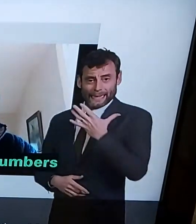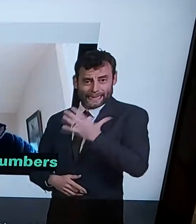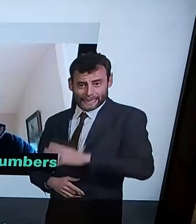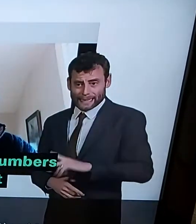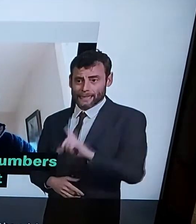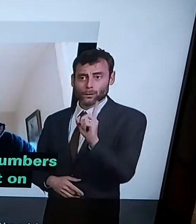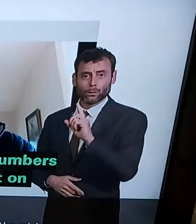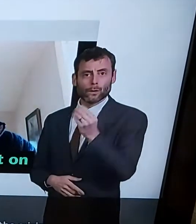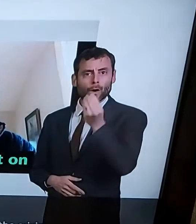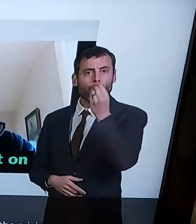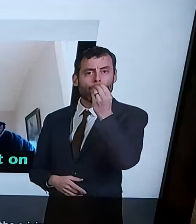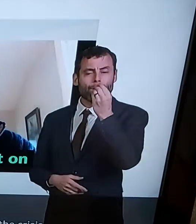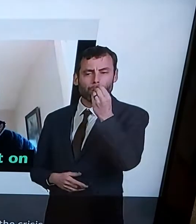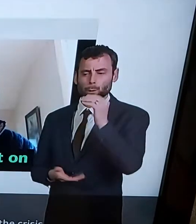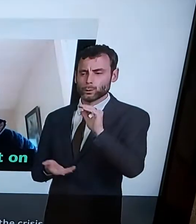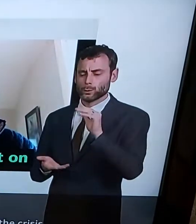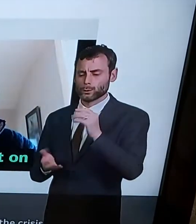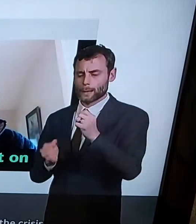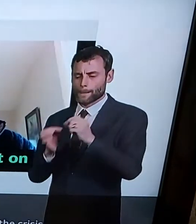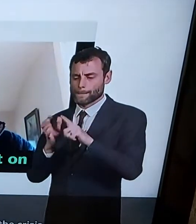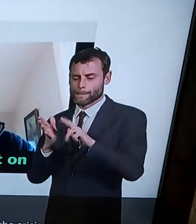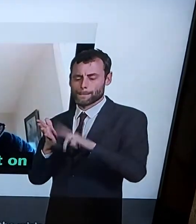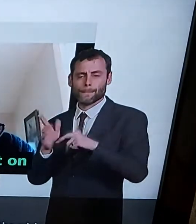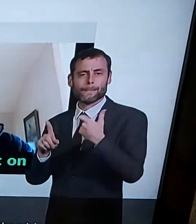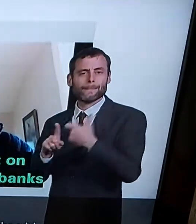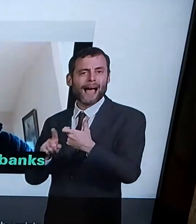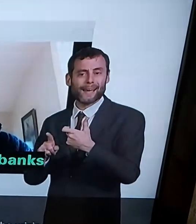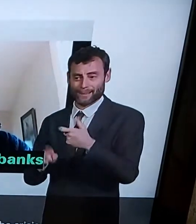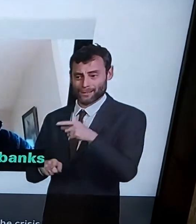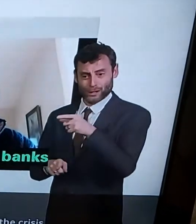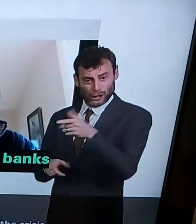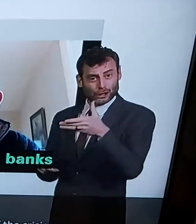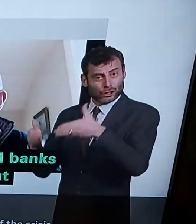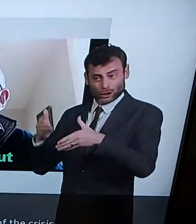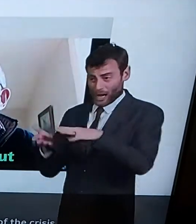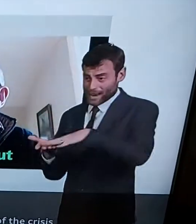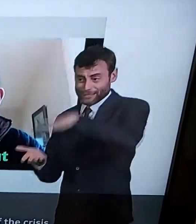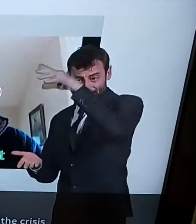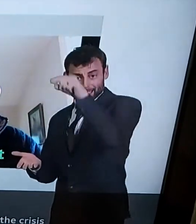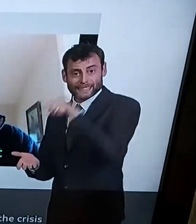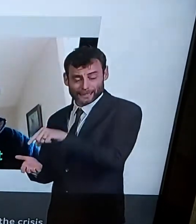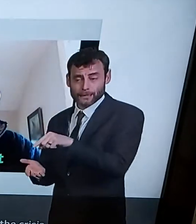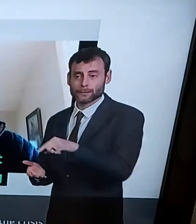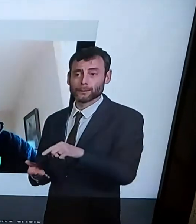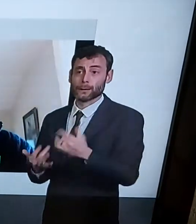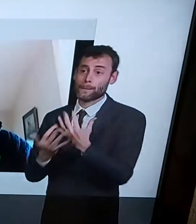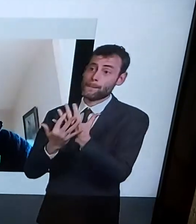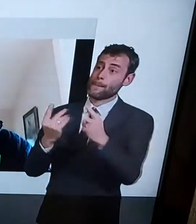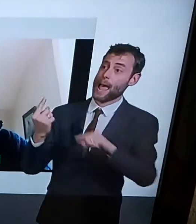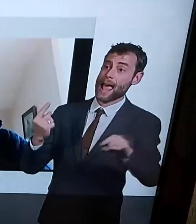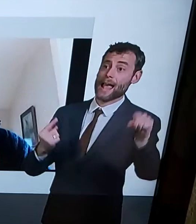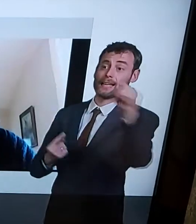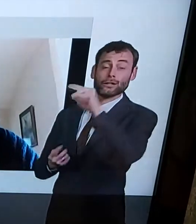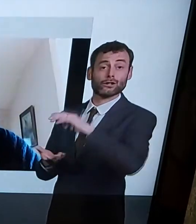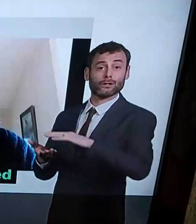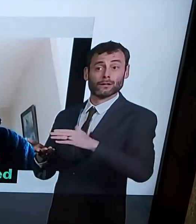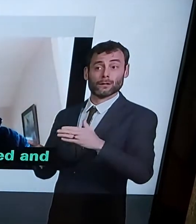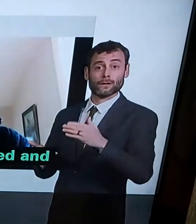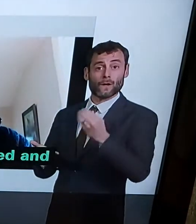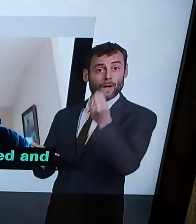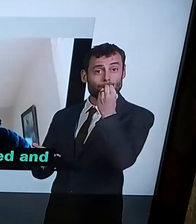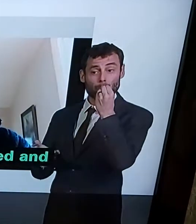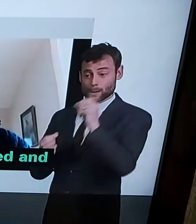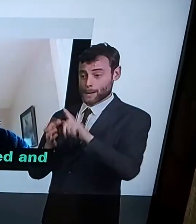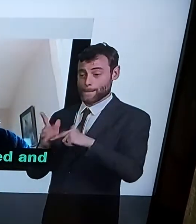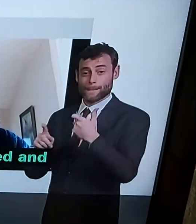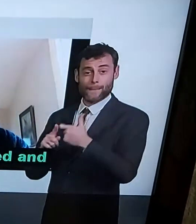food banks and other charitable efforts. These charities are still working, but many food banks have closed and donations are down. Many volunteers